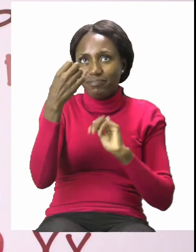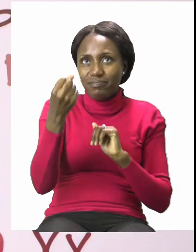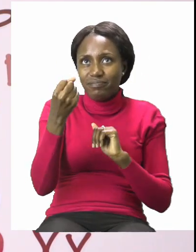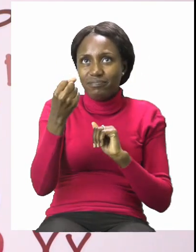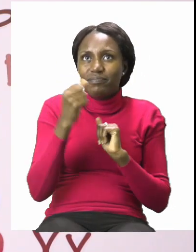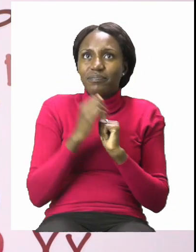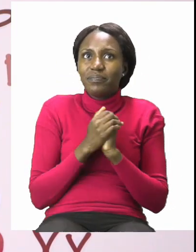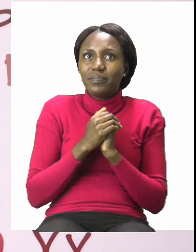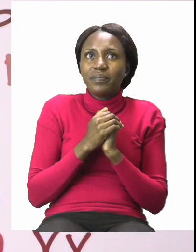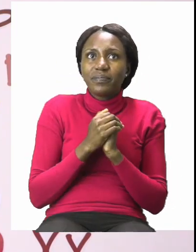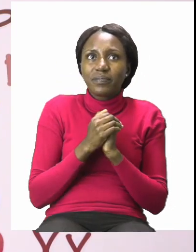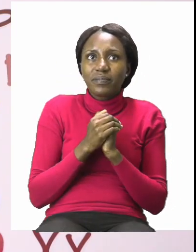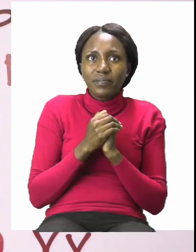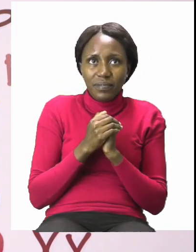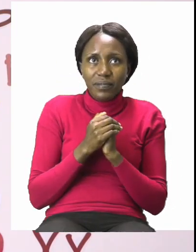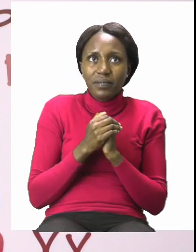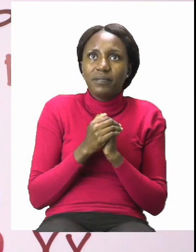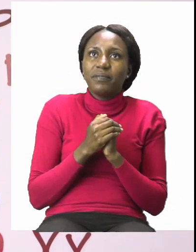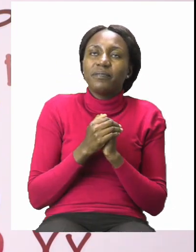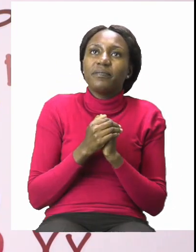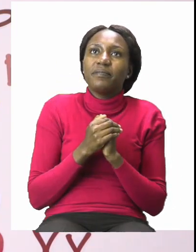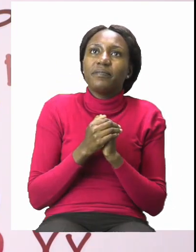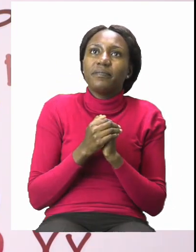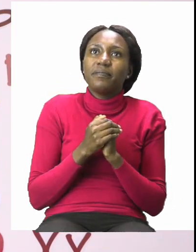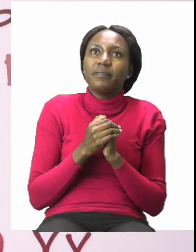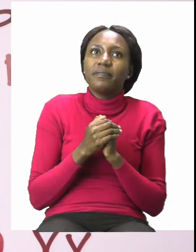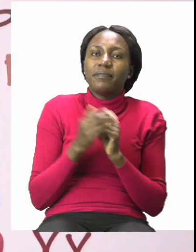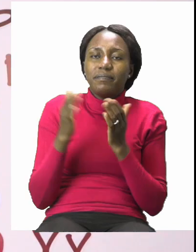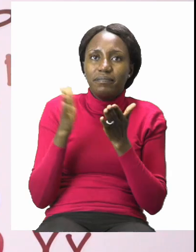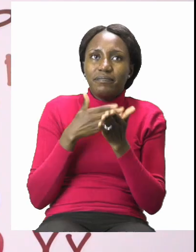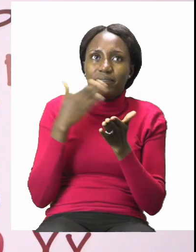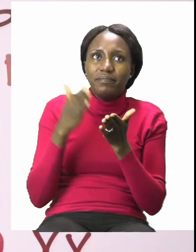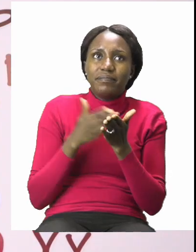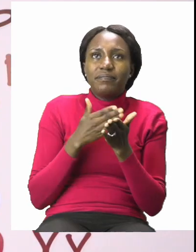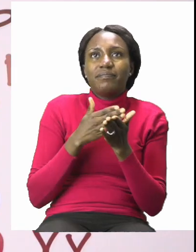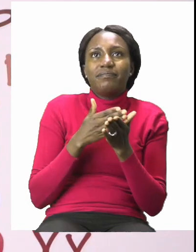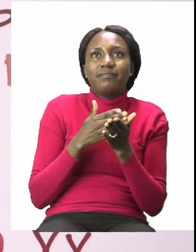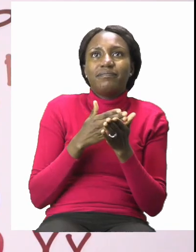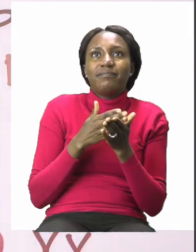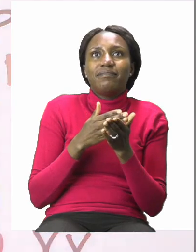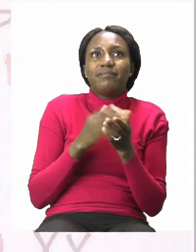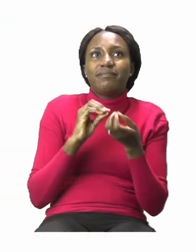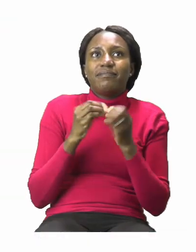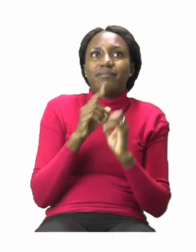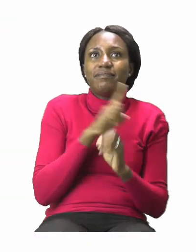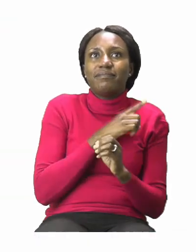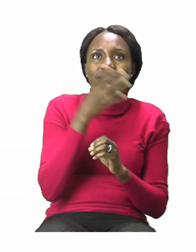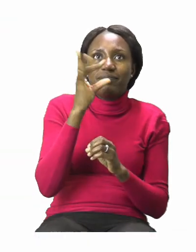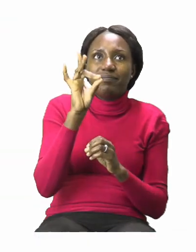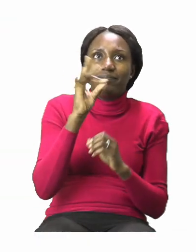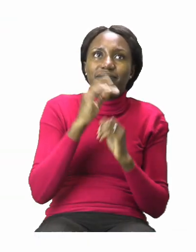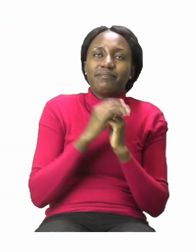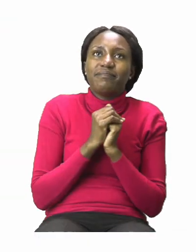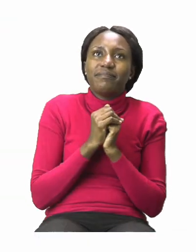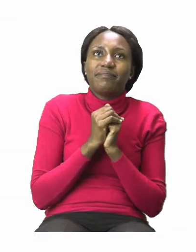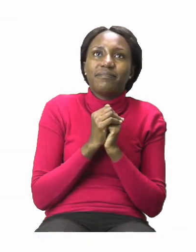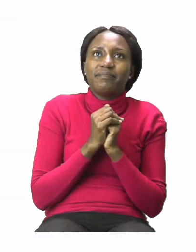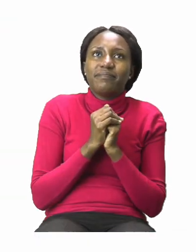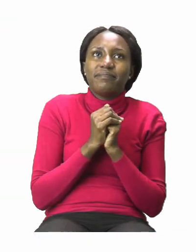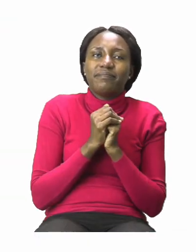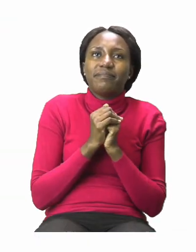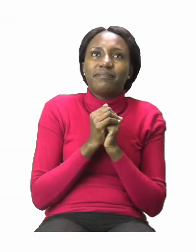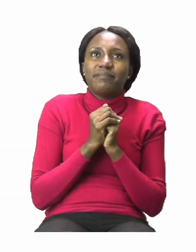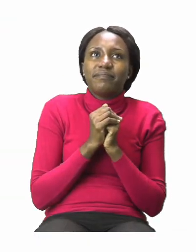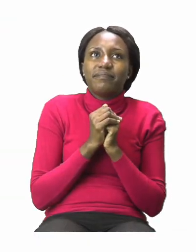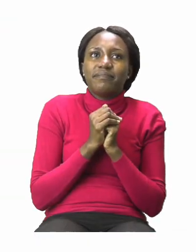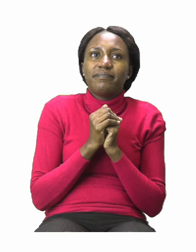when you're done with that, I'd like you to please move on to the next page, page 18. On page 18,